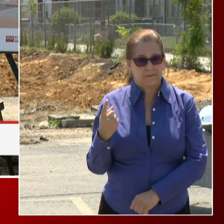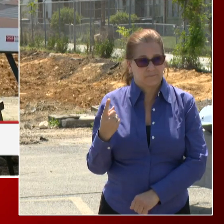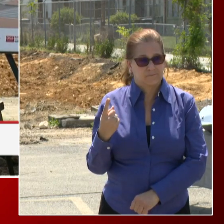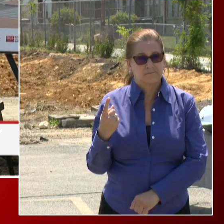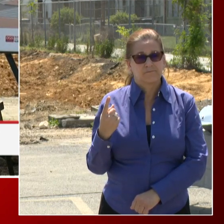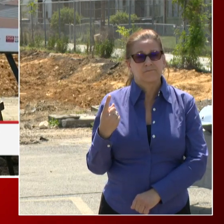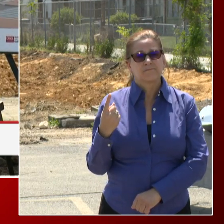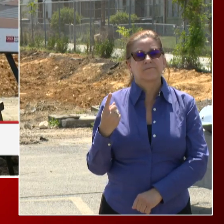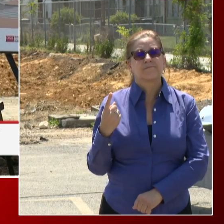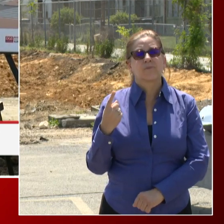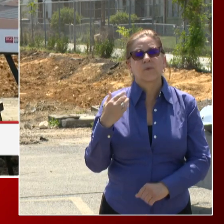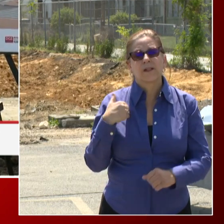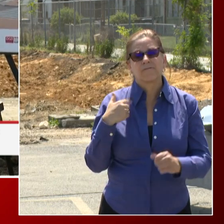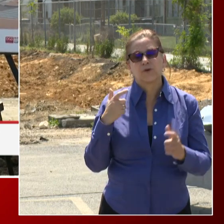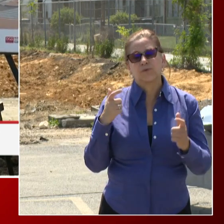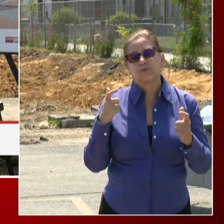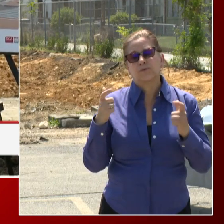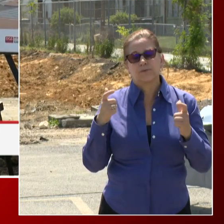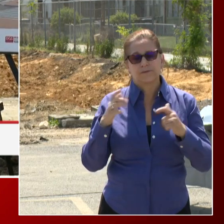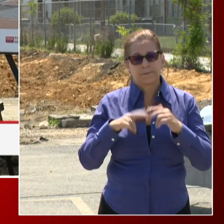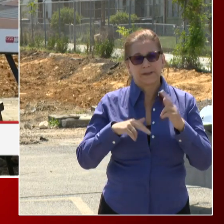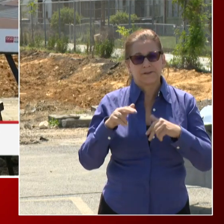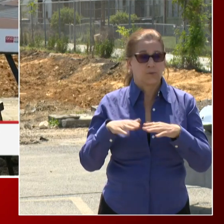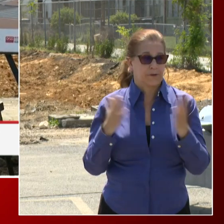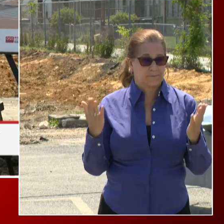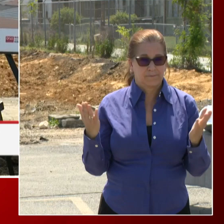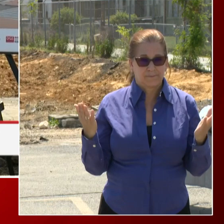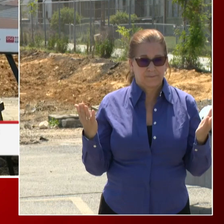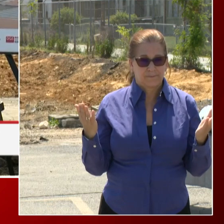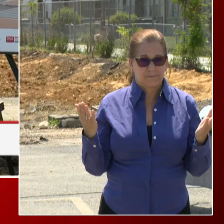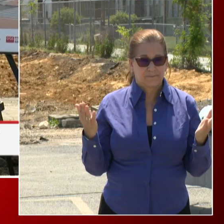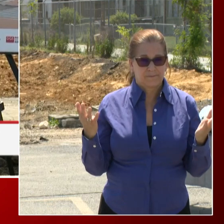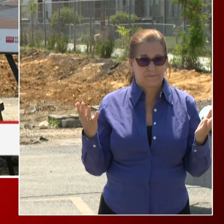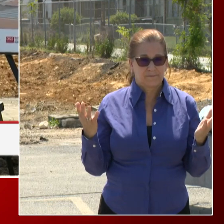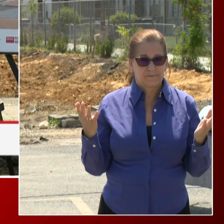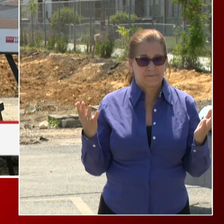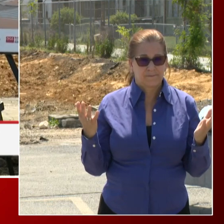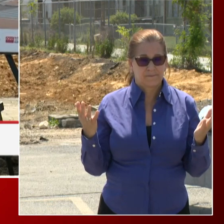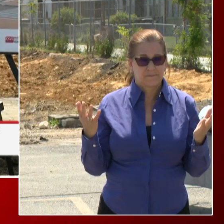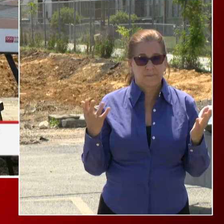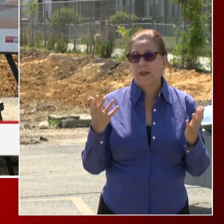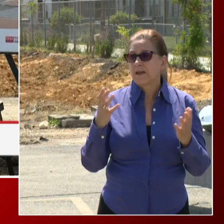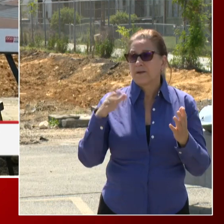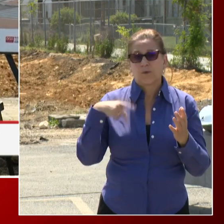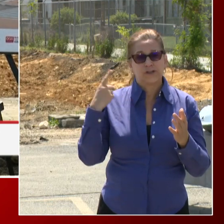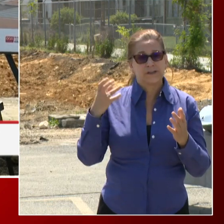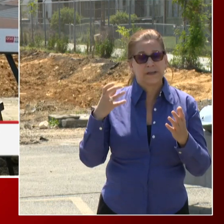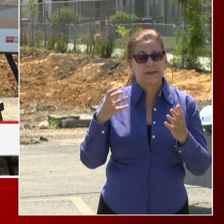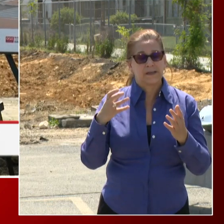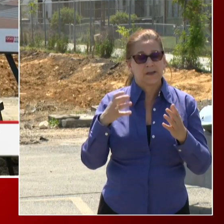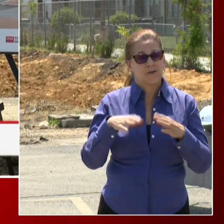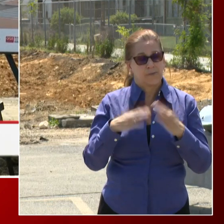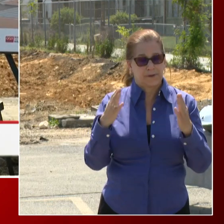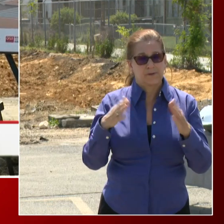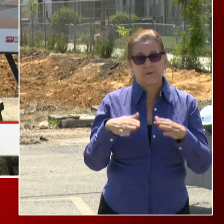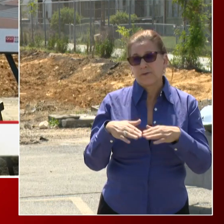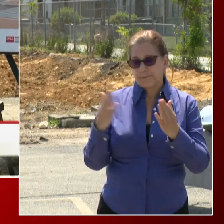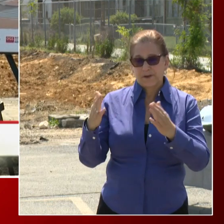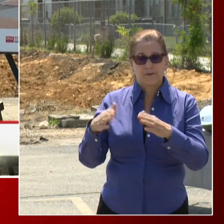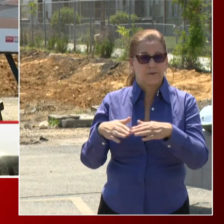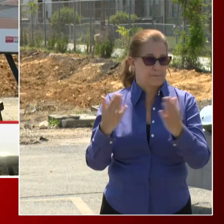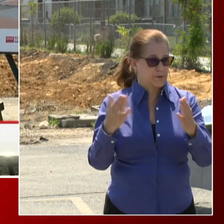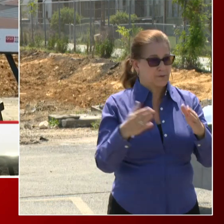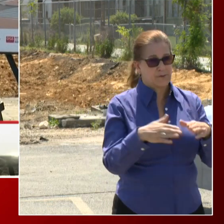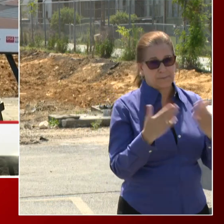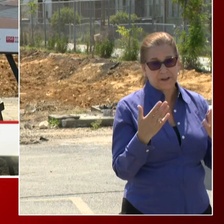also open up. And so that is why it's even more important that people are engaging in more activity.